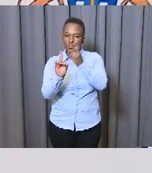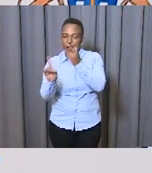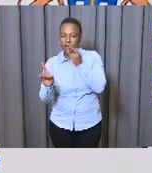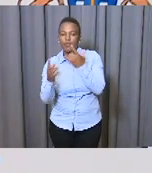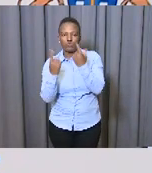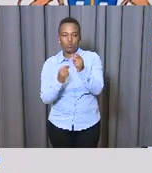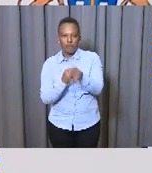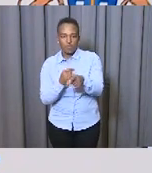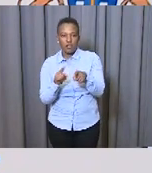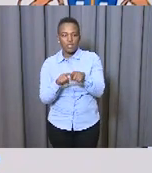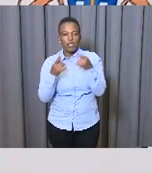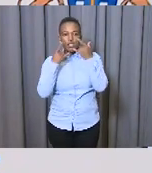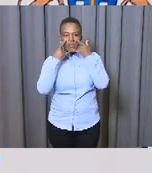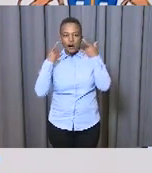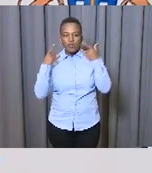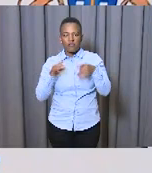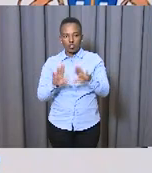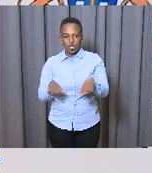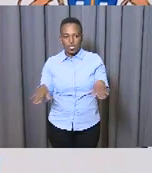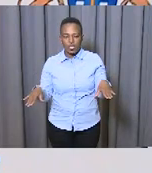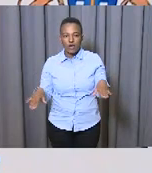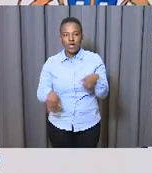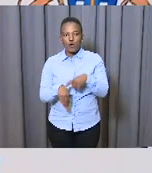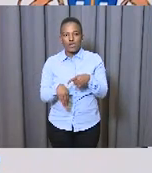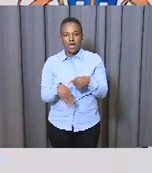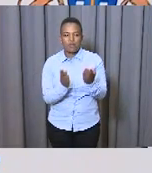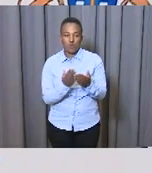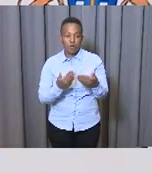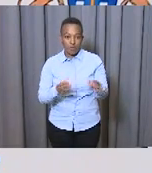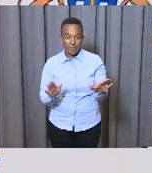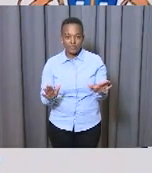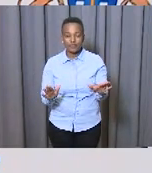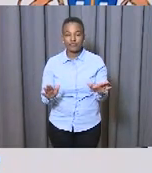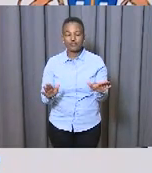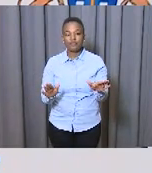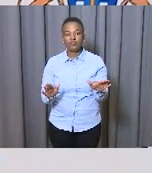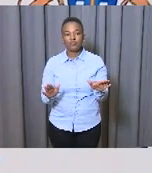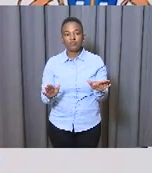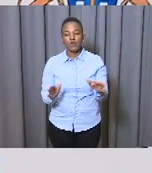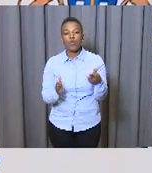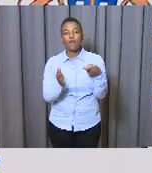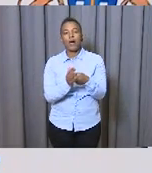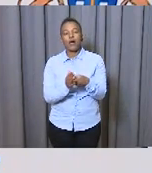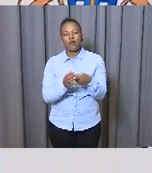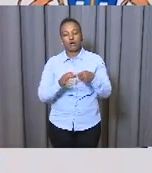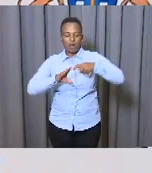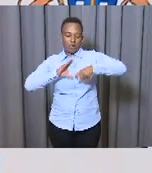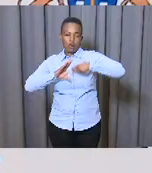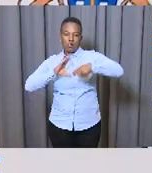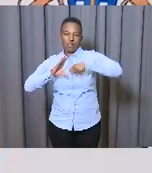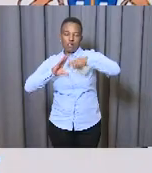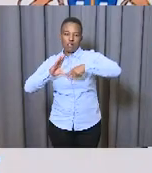that we are procuring for our children when the schools reopen, those masks are being made by